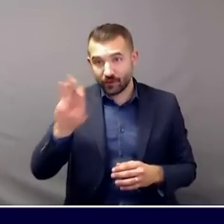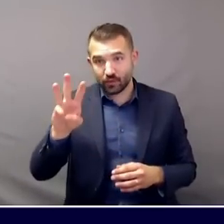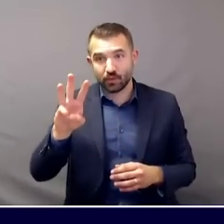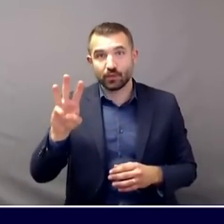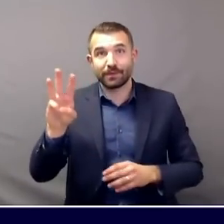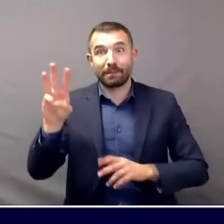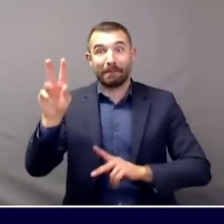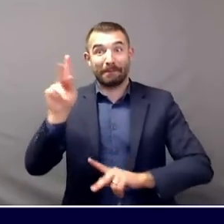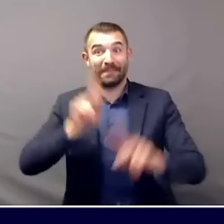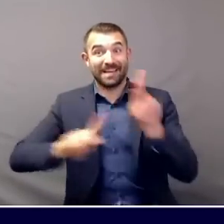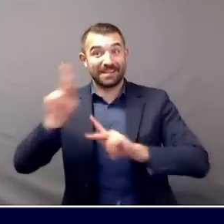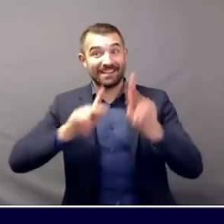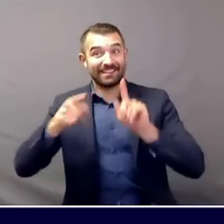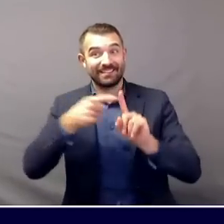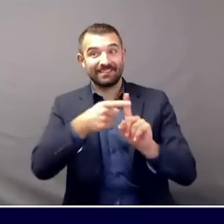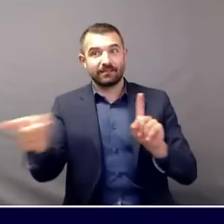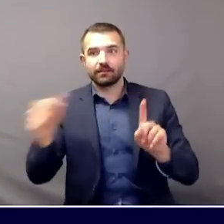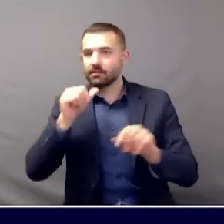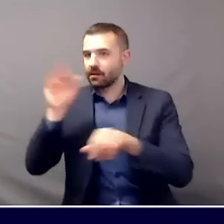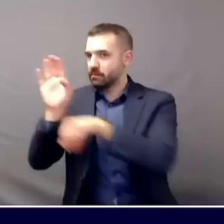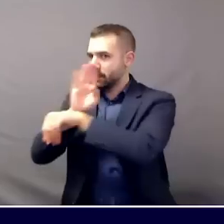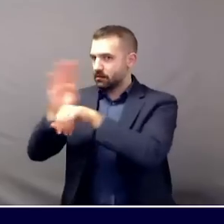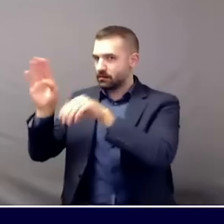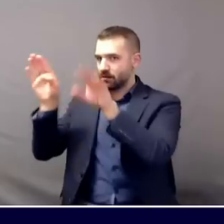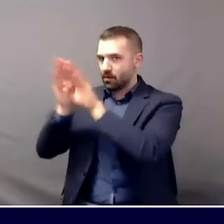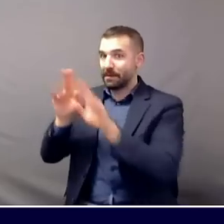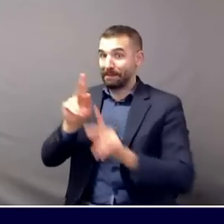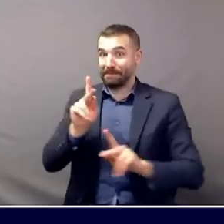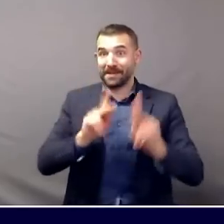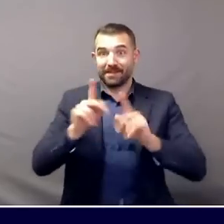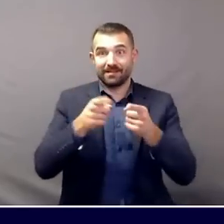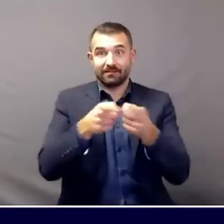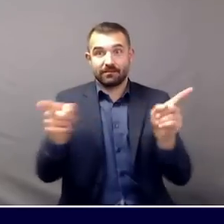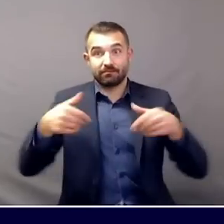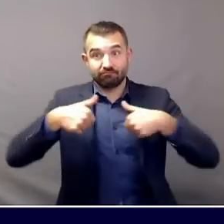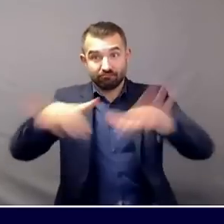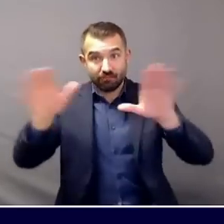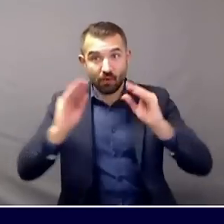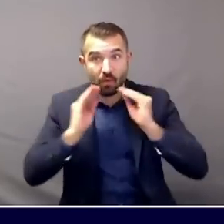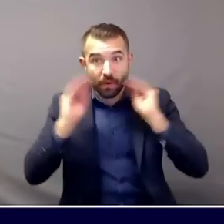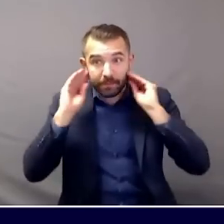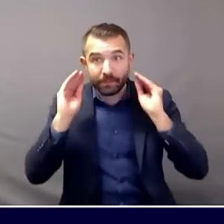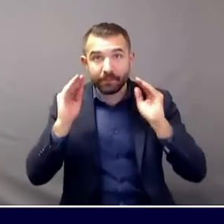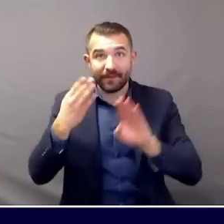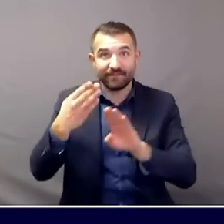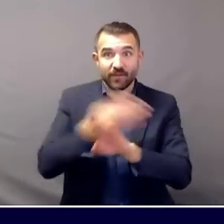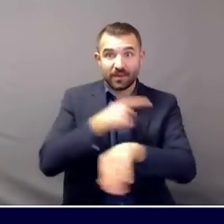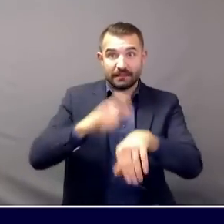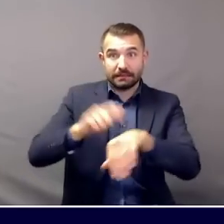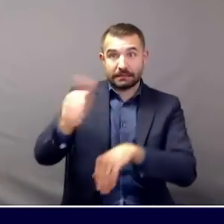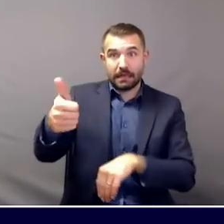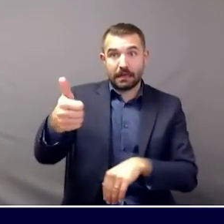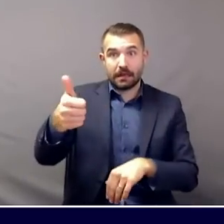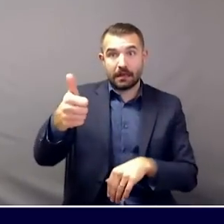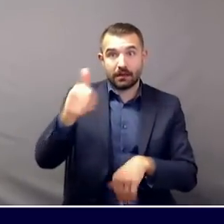closings. Earlier business closings is something we're talking about, among many other things.